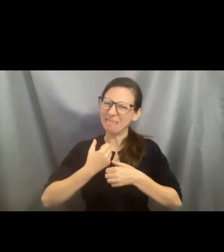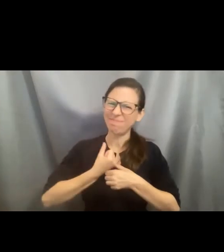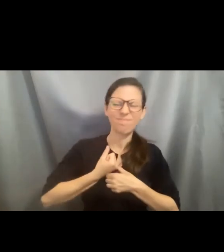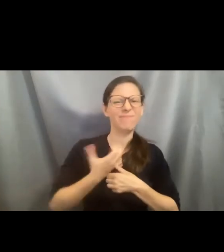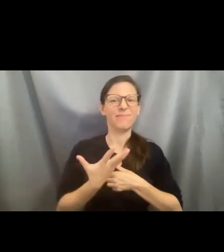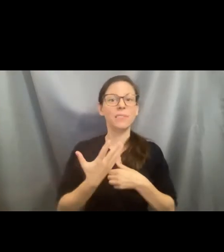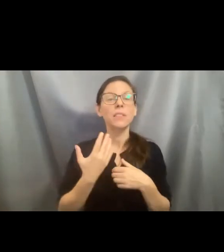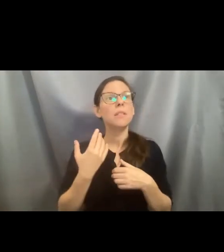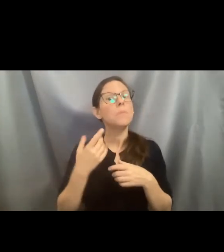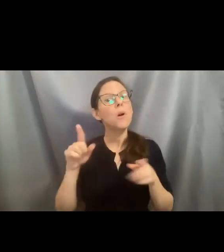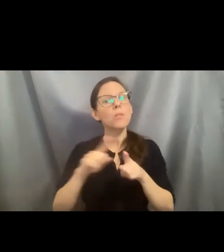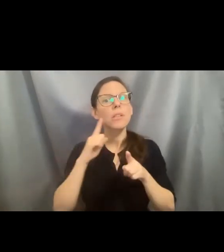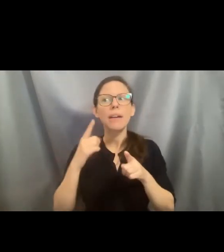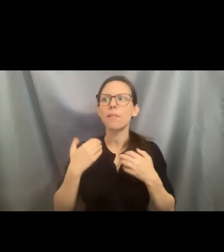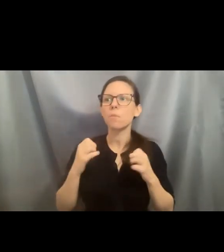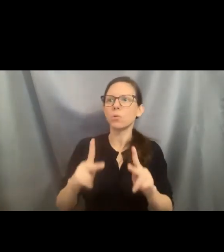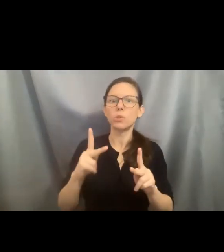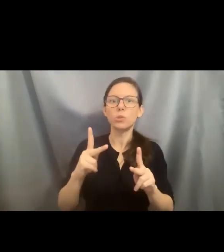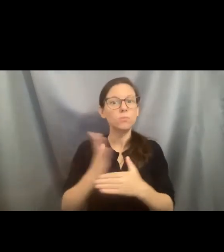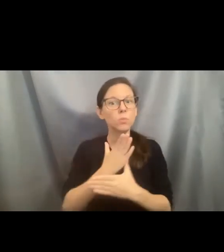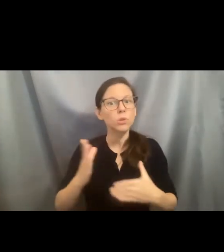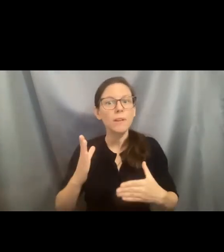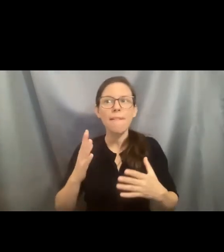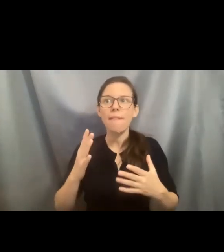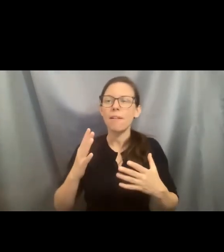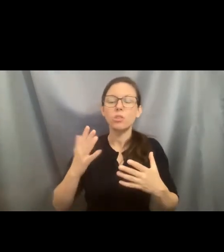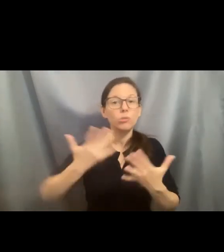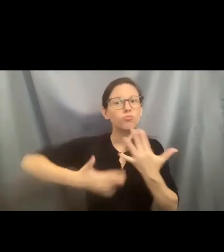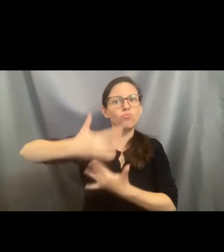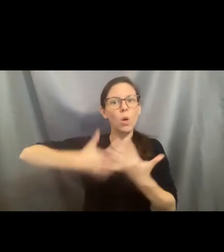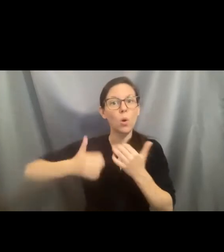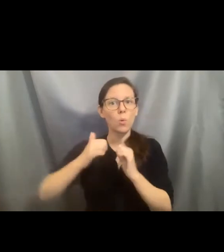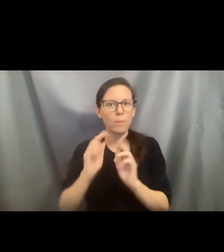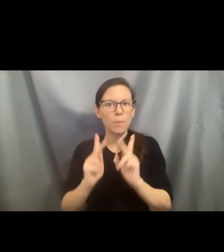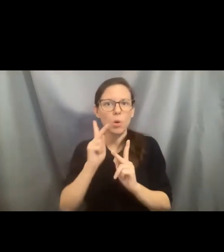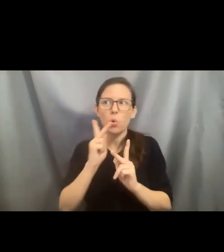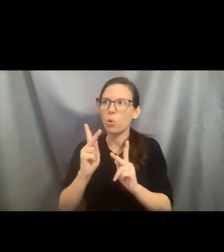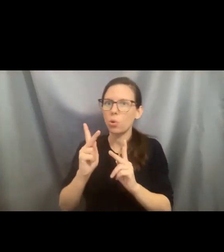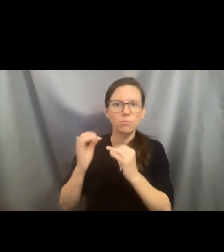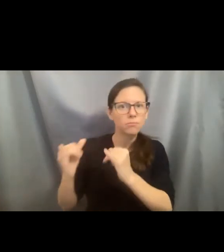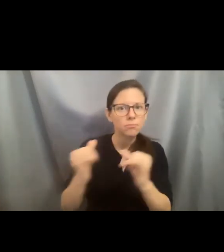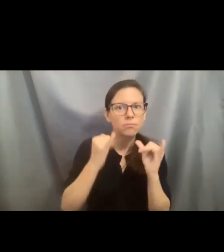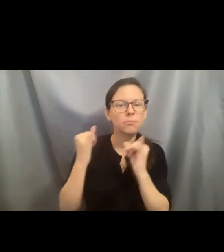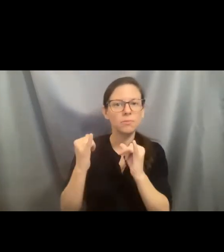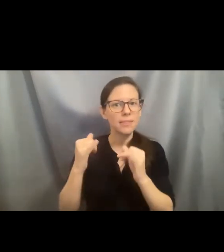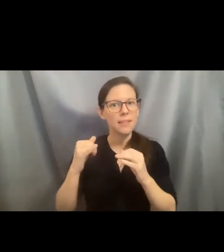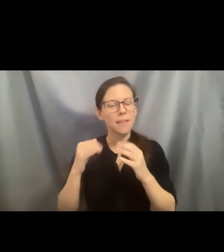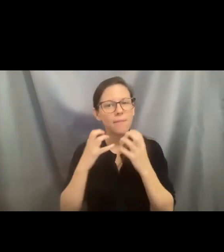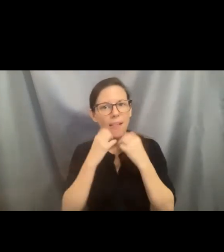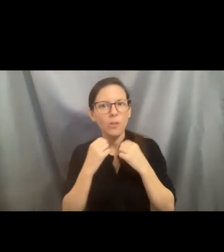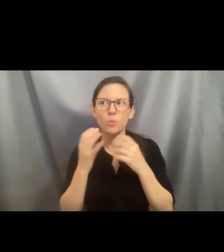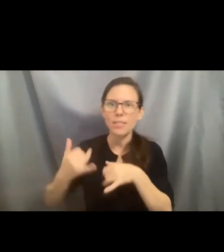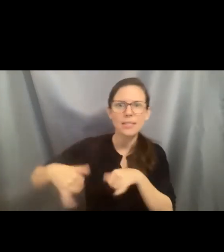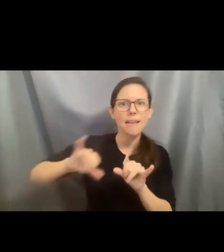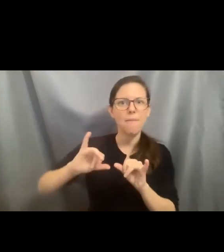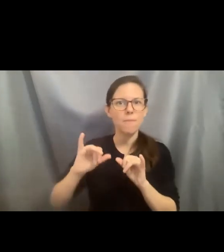give you an outlet to be with people that share your values and your principles. But that's, again, it isn't for everyone, for sure.